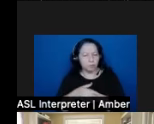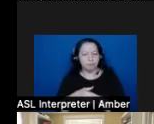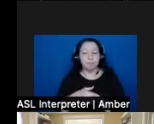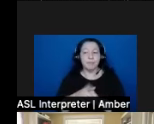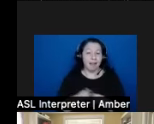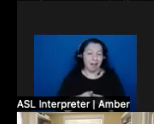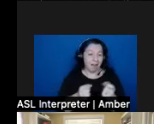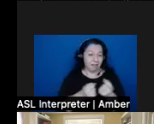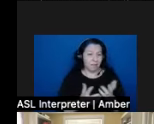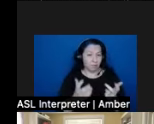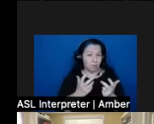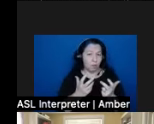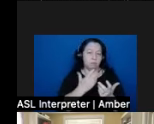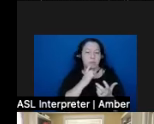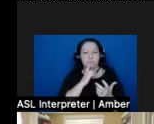well informed about